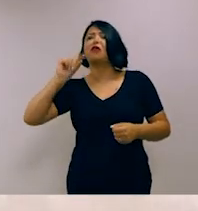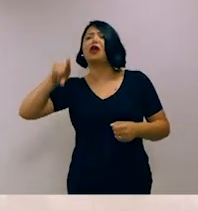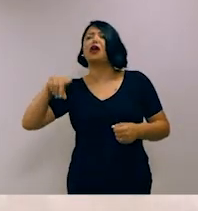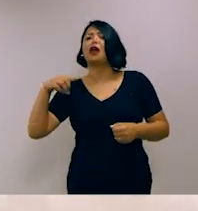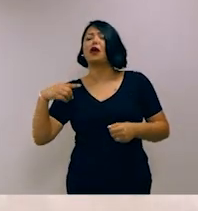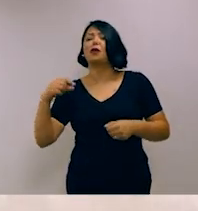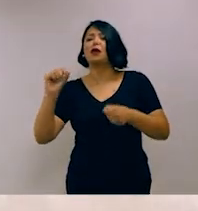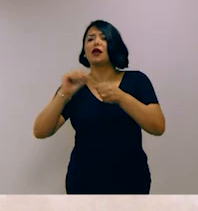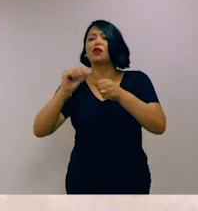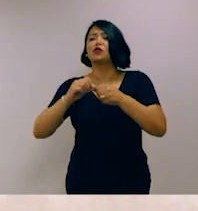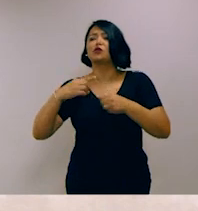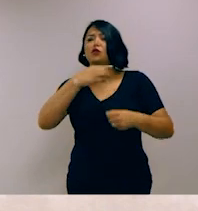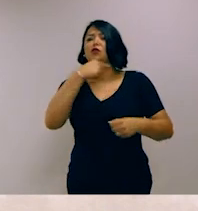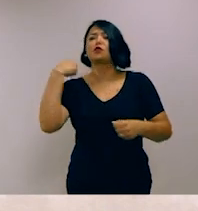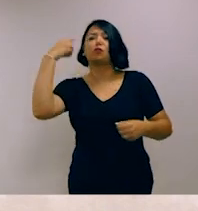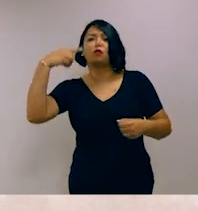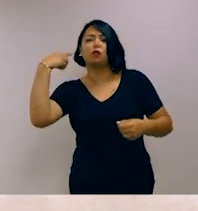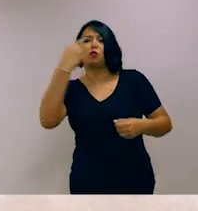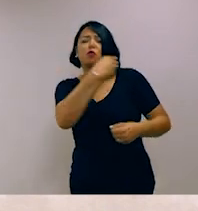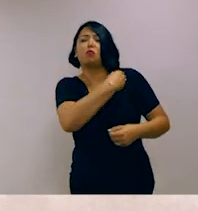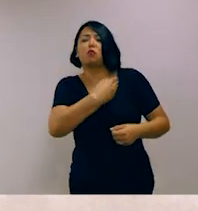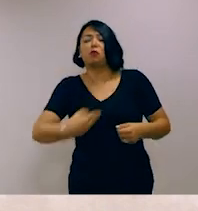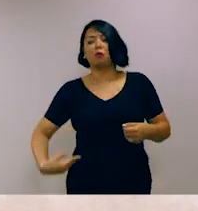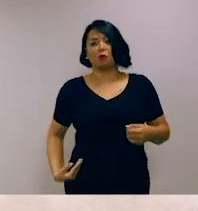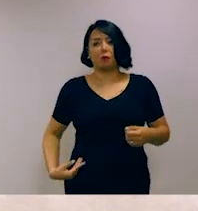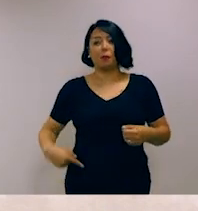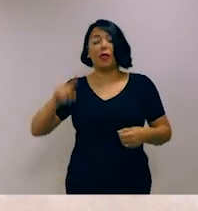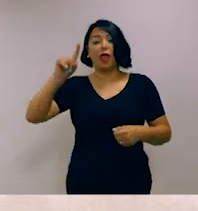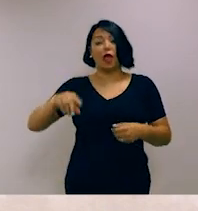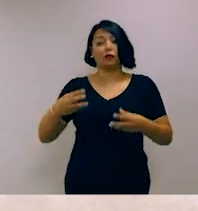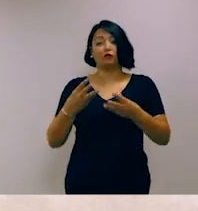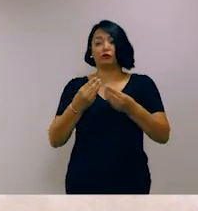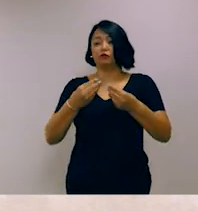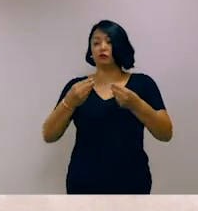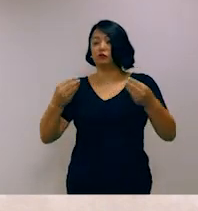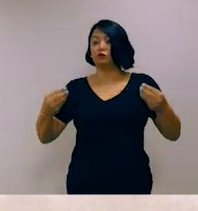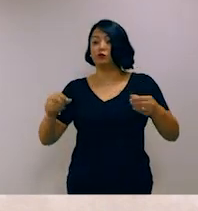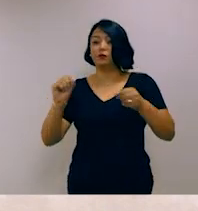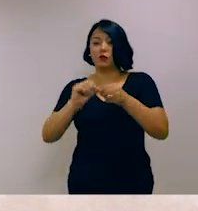Public policies can be defined as a set of actions